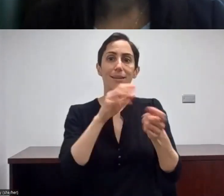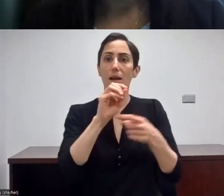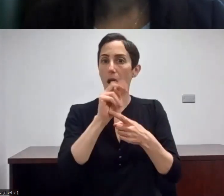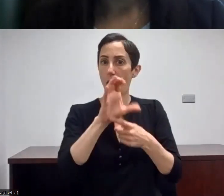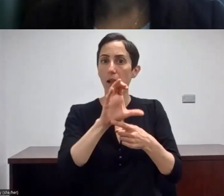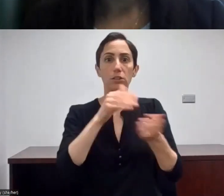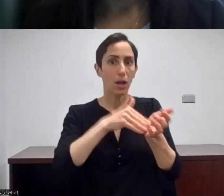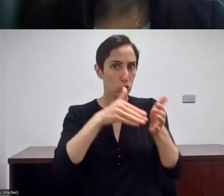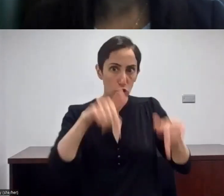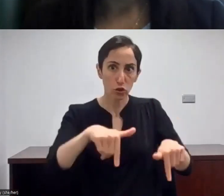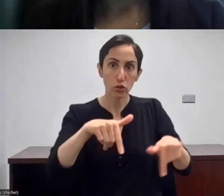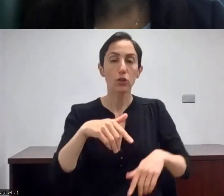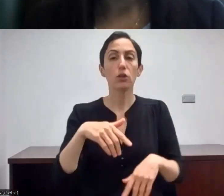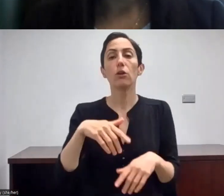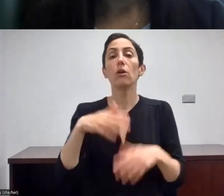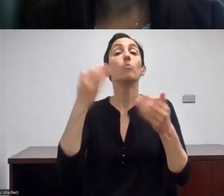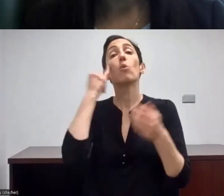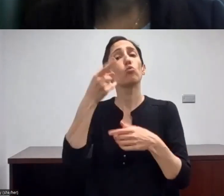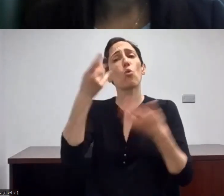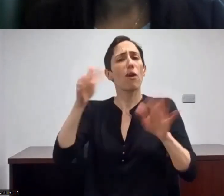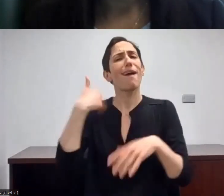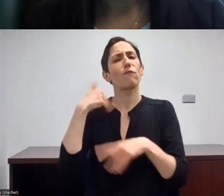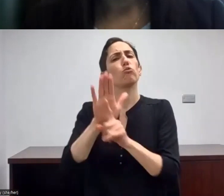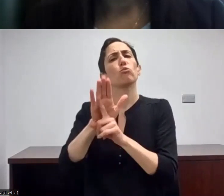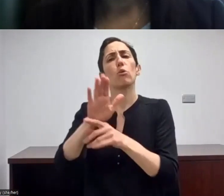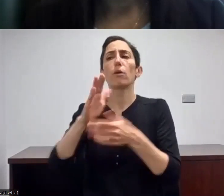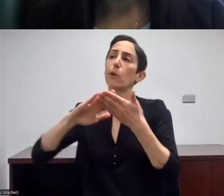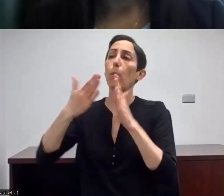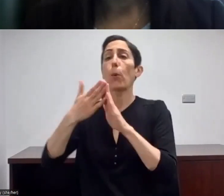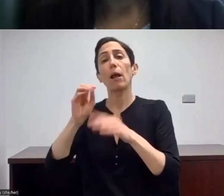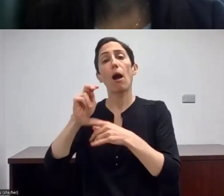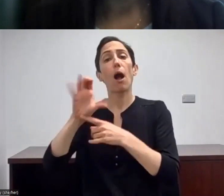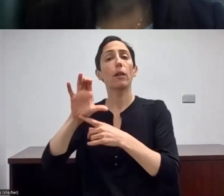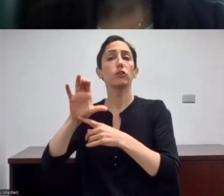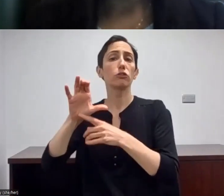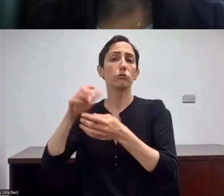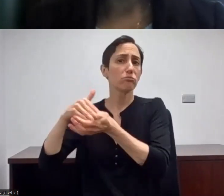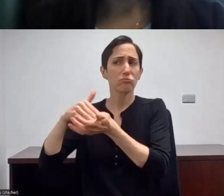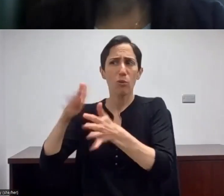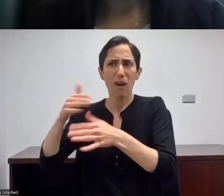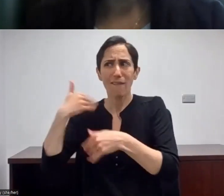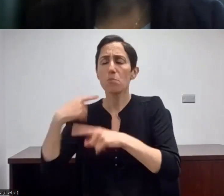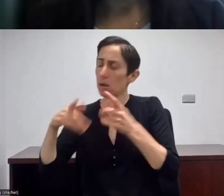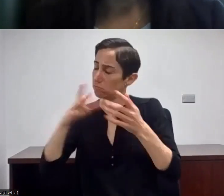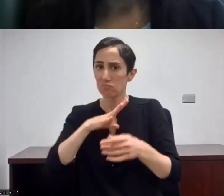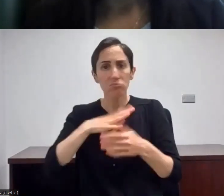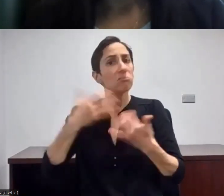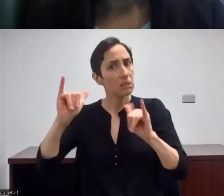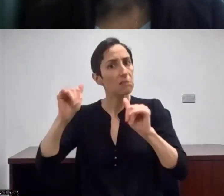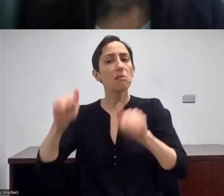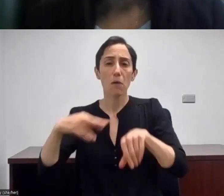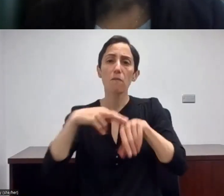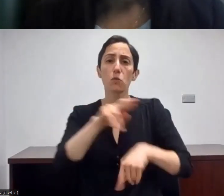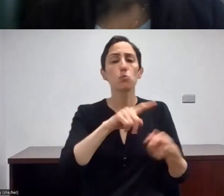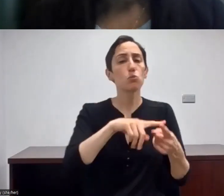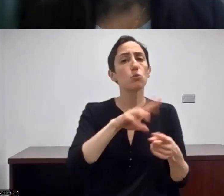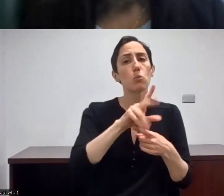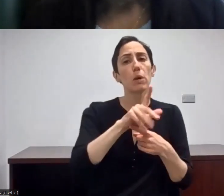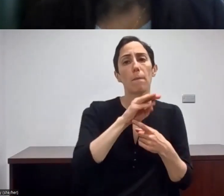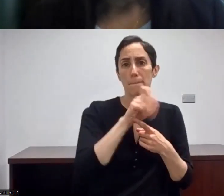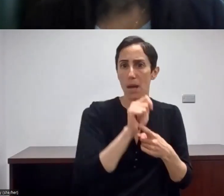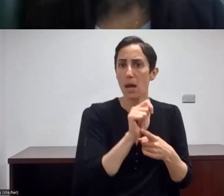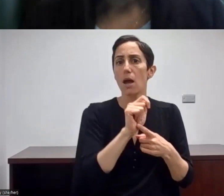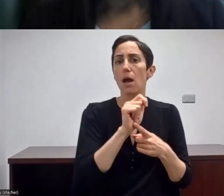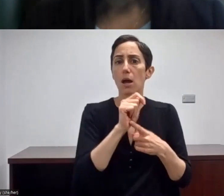you can enroll on that. And then there's communication with your doctors locally. So that is something that exists. We also have what we